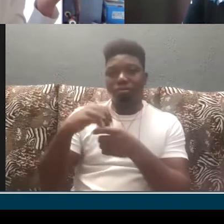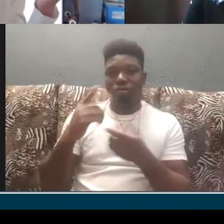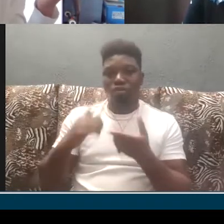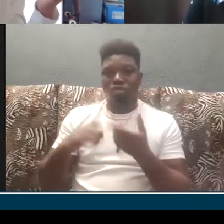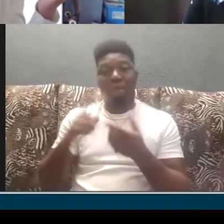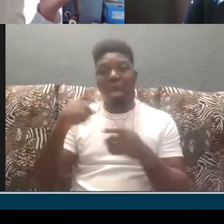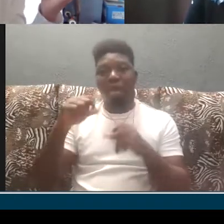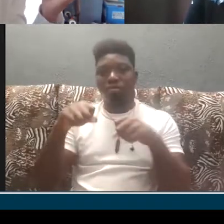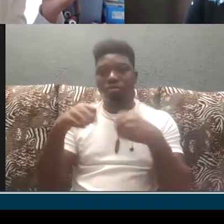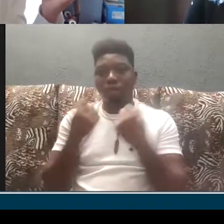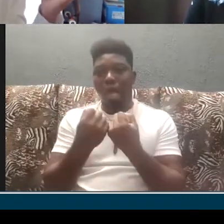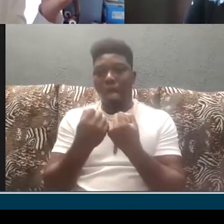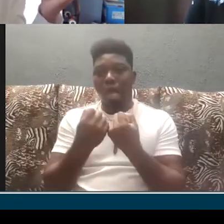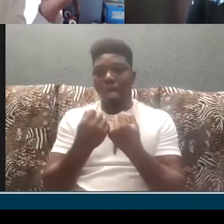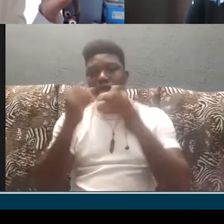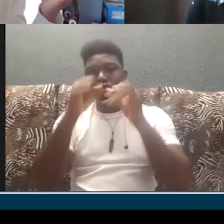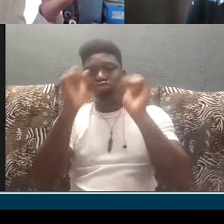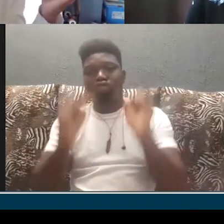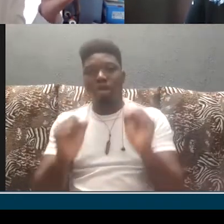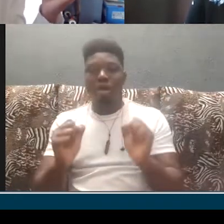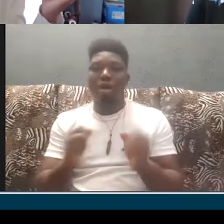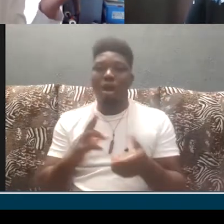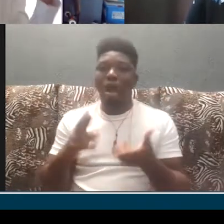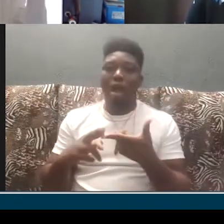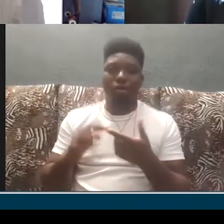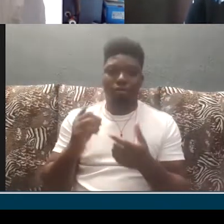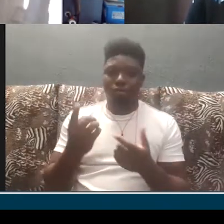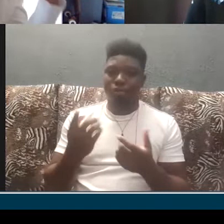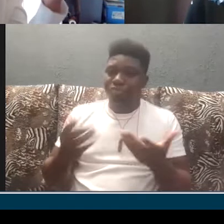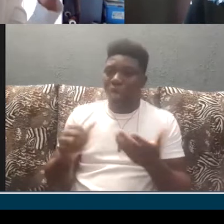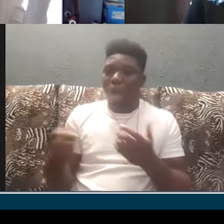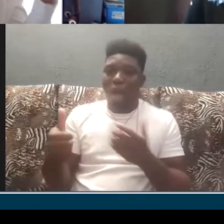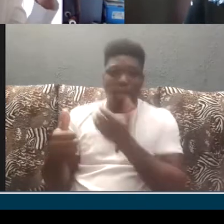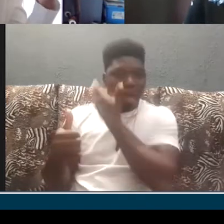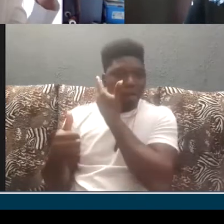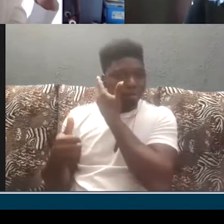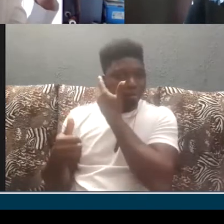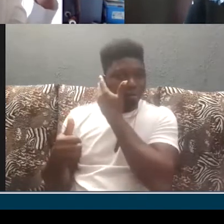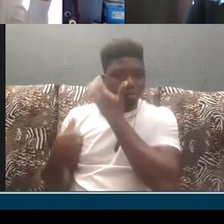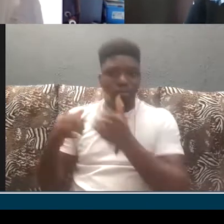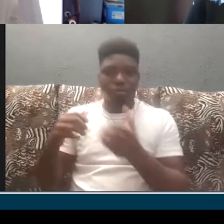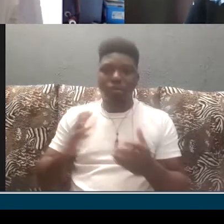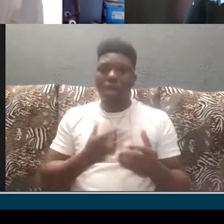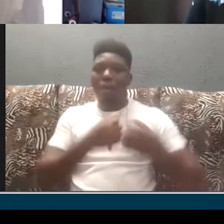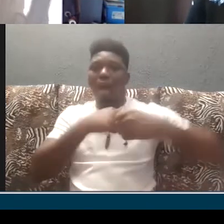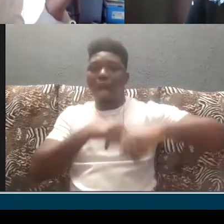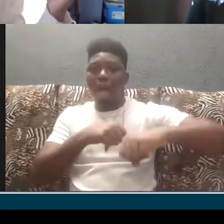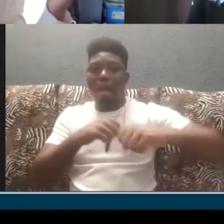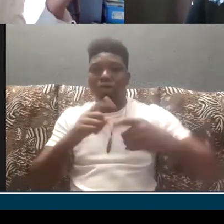or you are somehow other and outside, and we create this binary idea